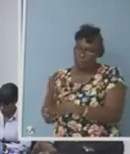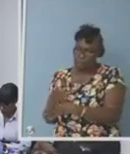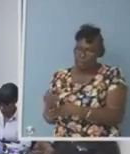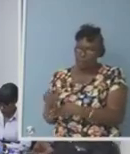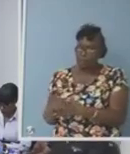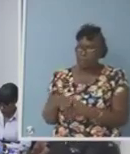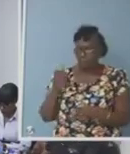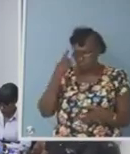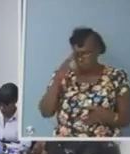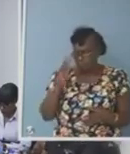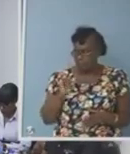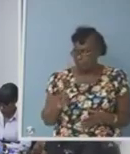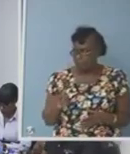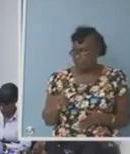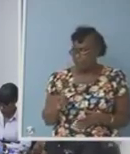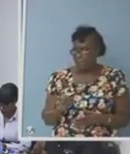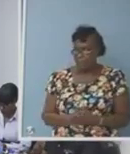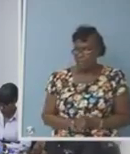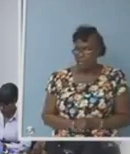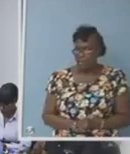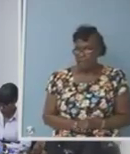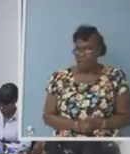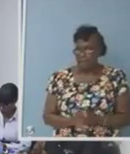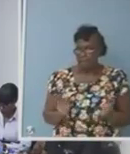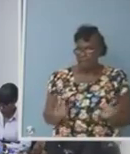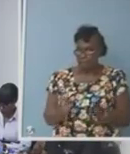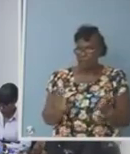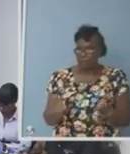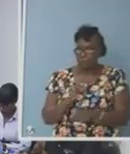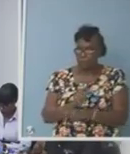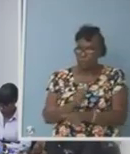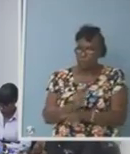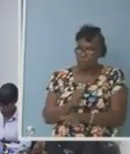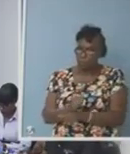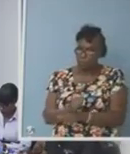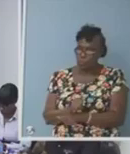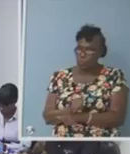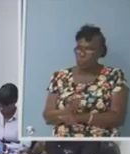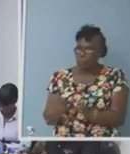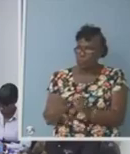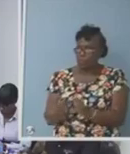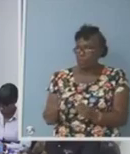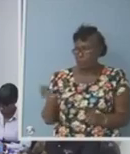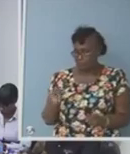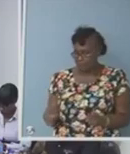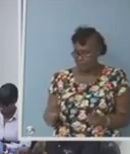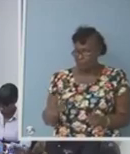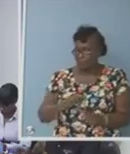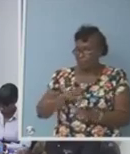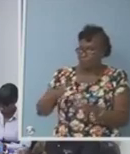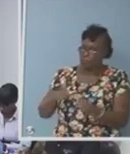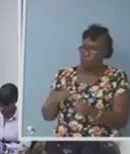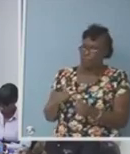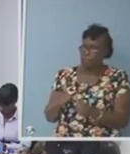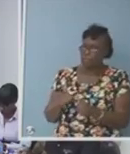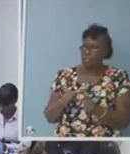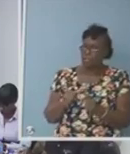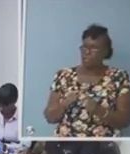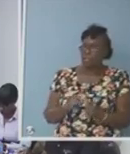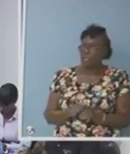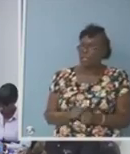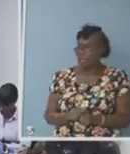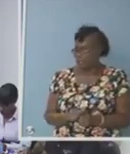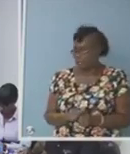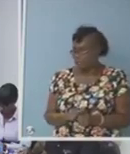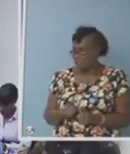behalf. And we just want to really encourage you to work hand in hand with us. This situation affects us all, so it doesn't help us